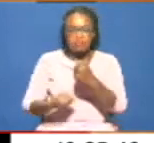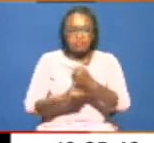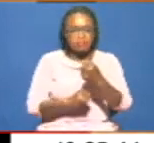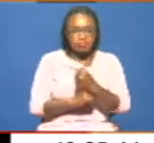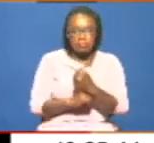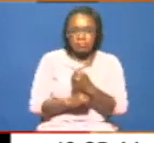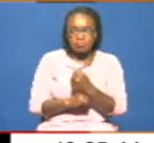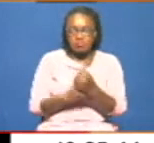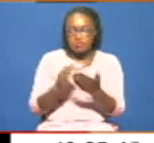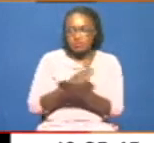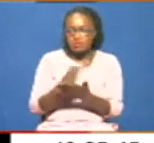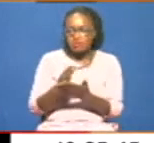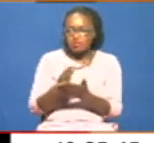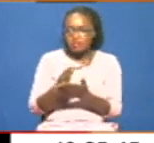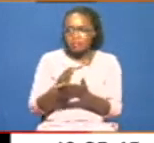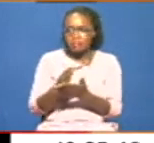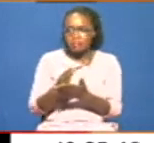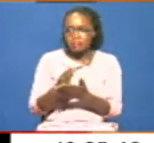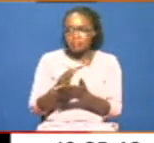the sector, and